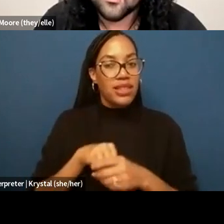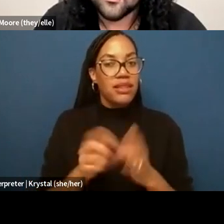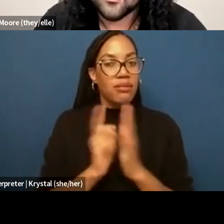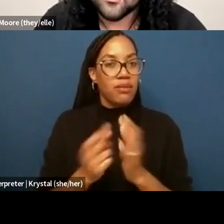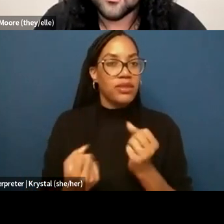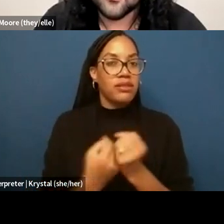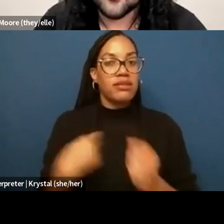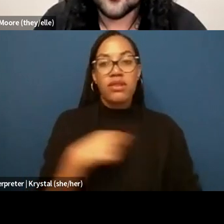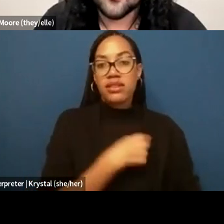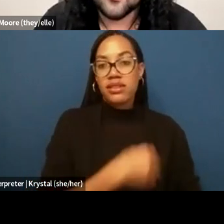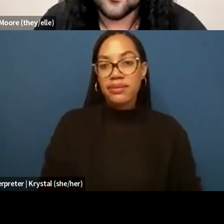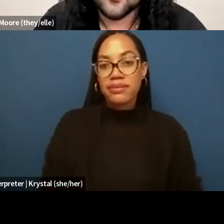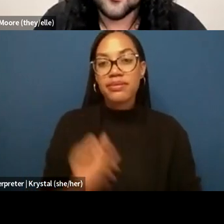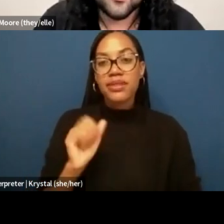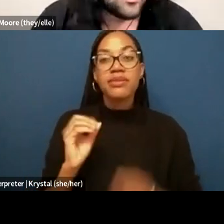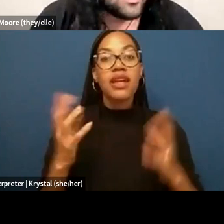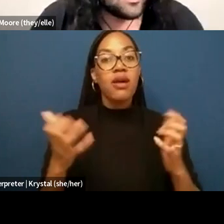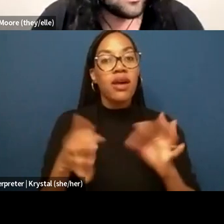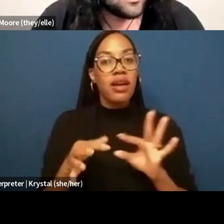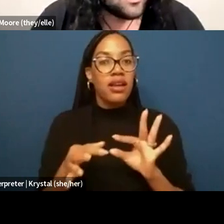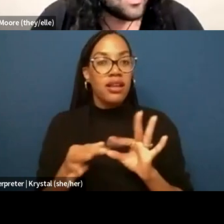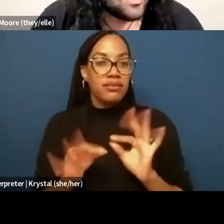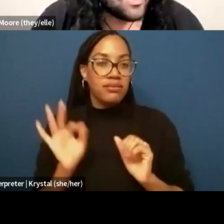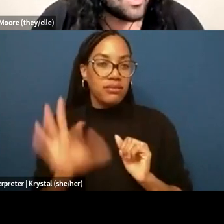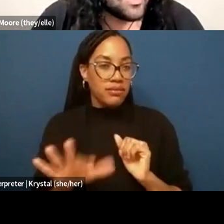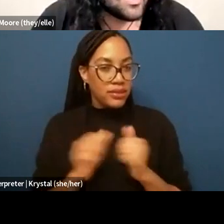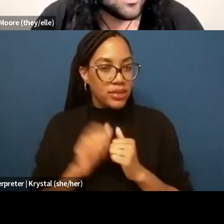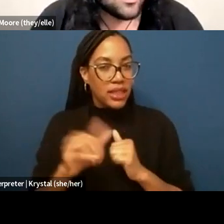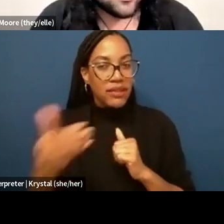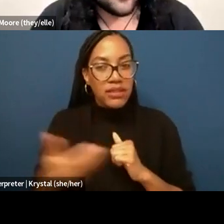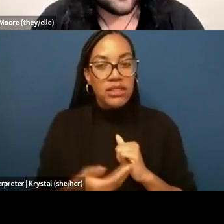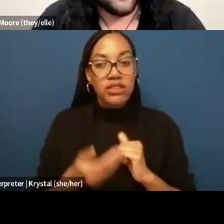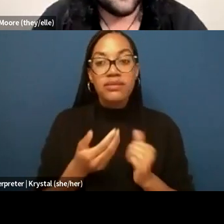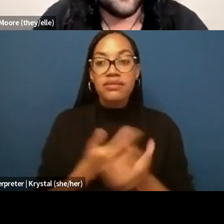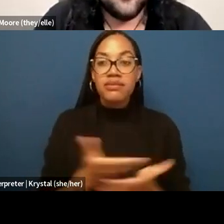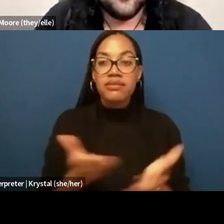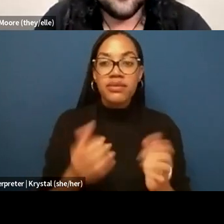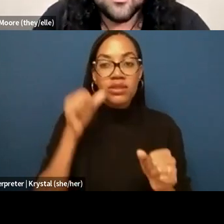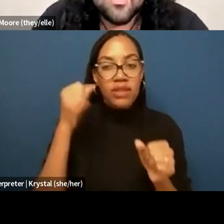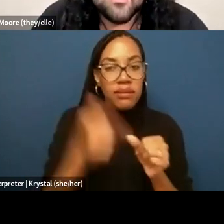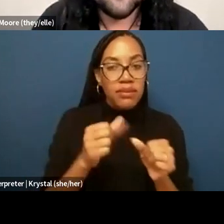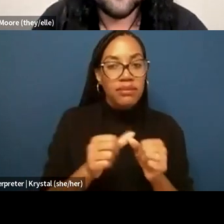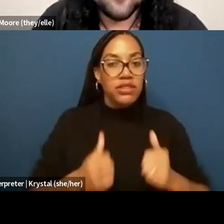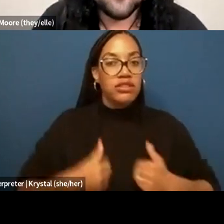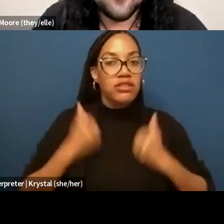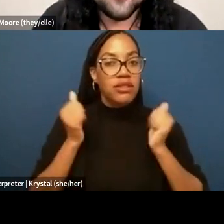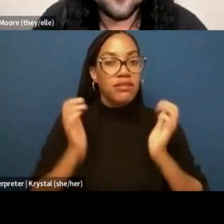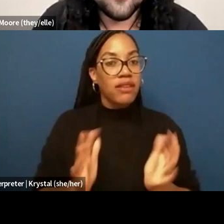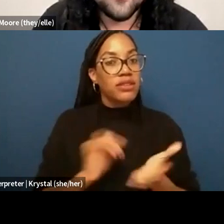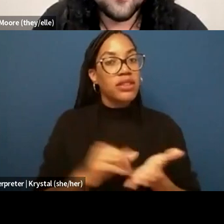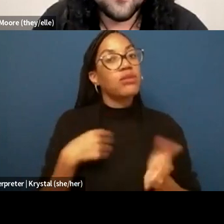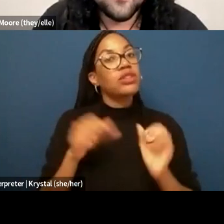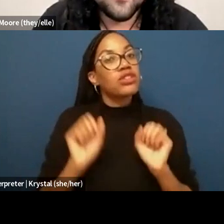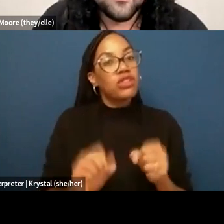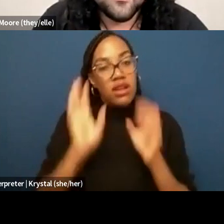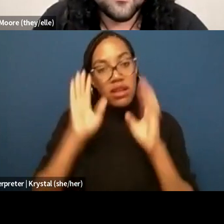us. So I want to leave off with that invitation to remember the survivors that we could be